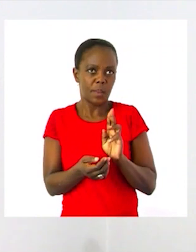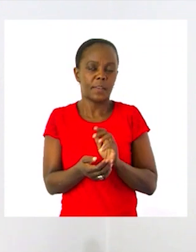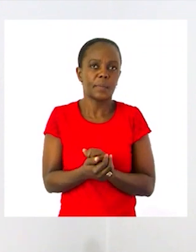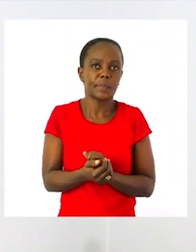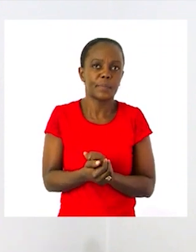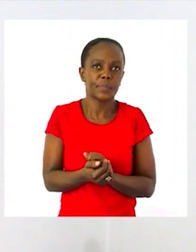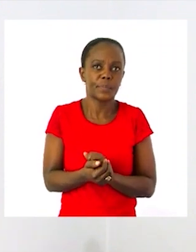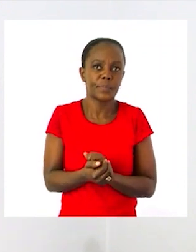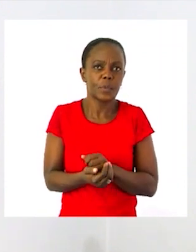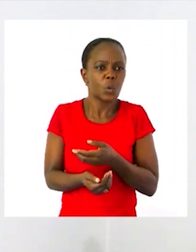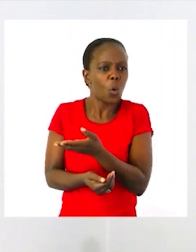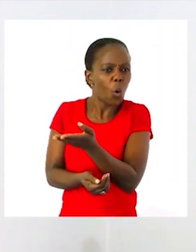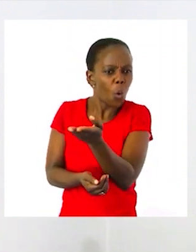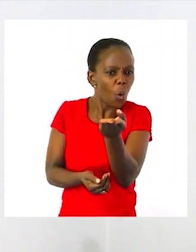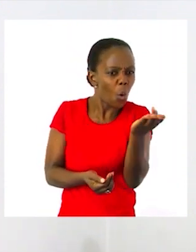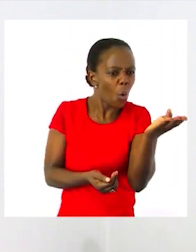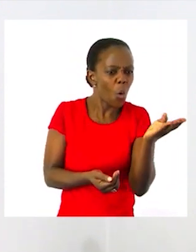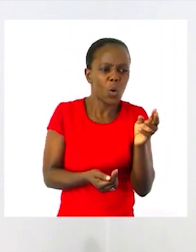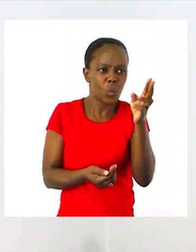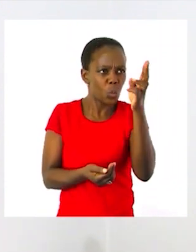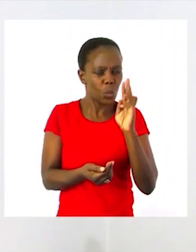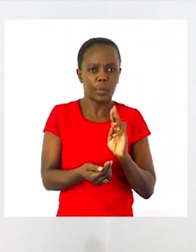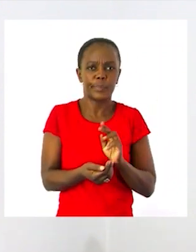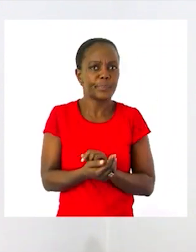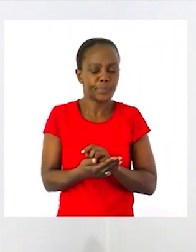and answer all the questions.